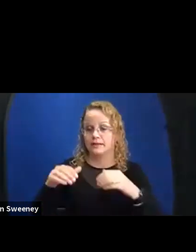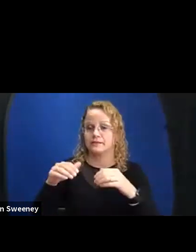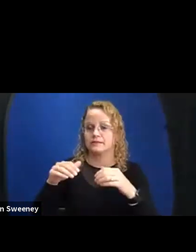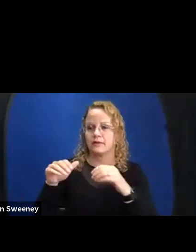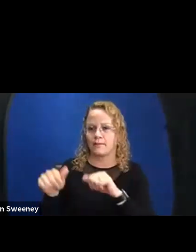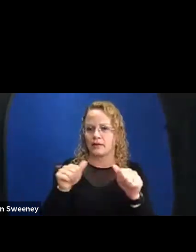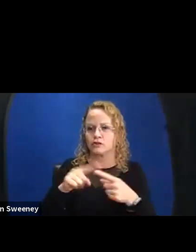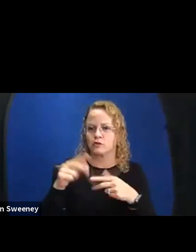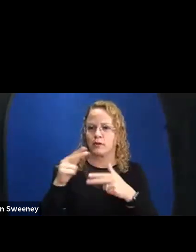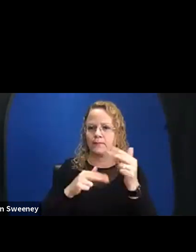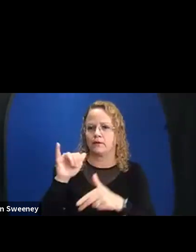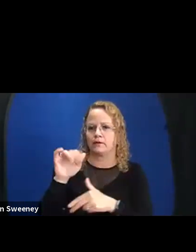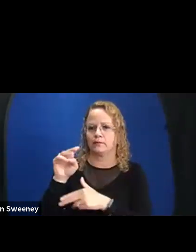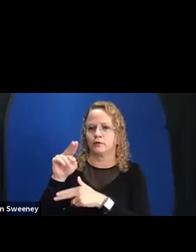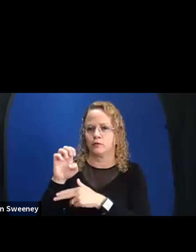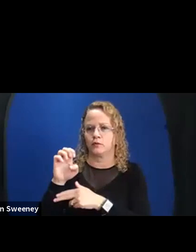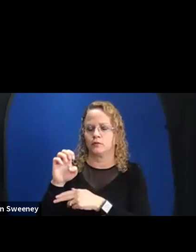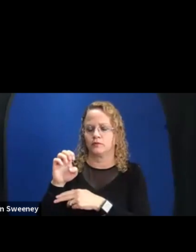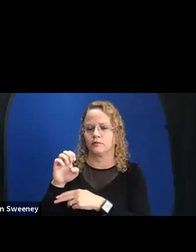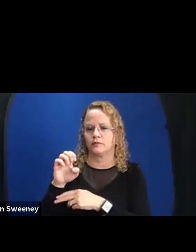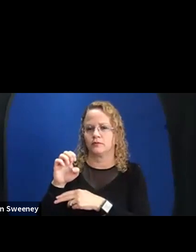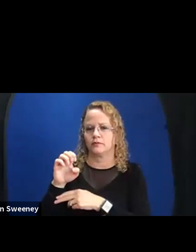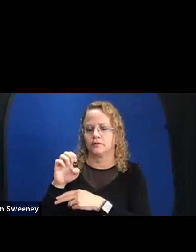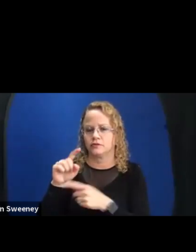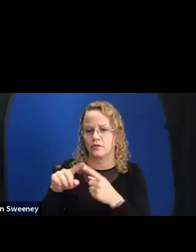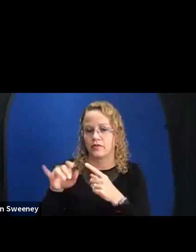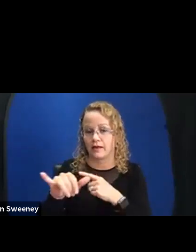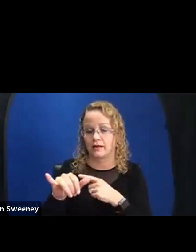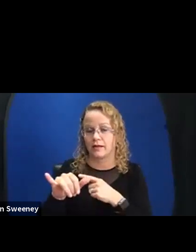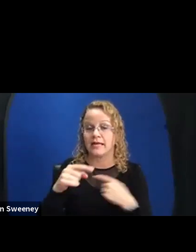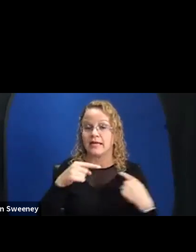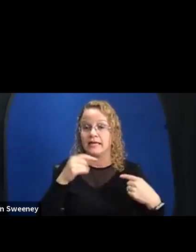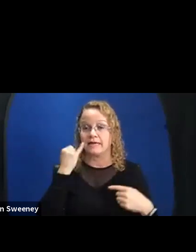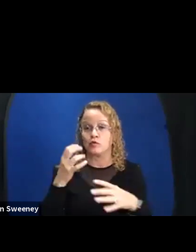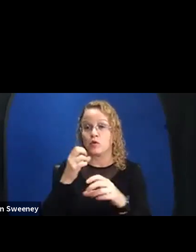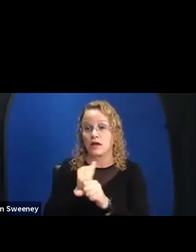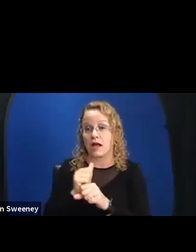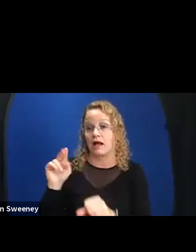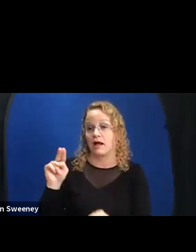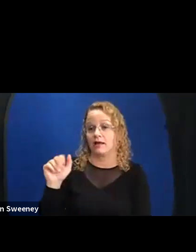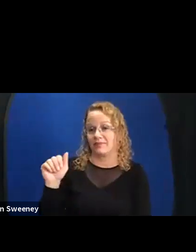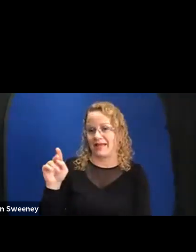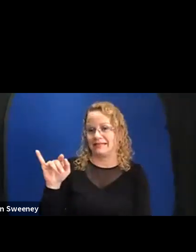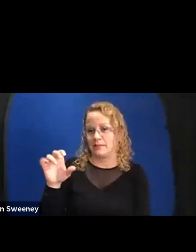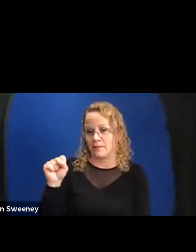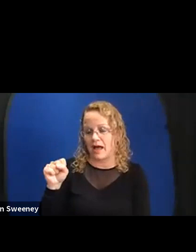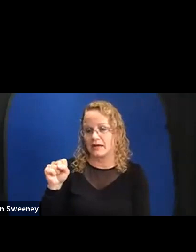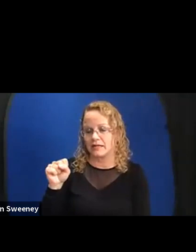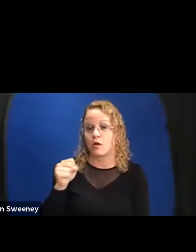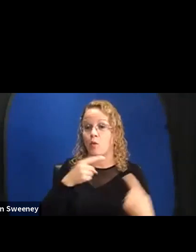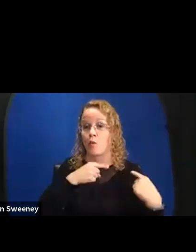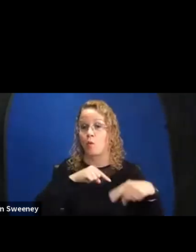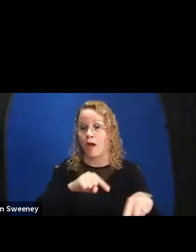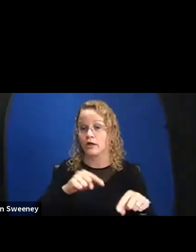received monoclonal antibodies while you were recovering from COVID, then you need to wait about 60 days before you start